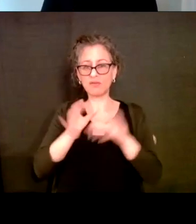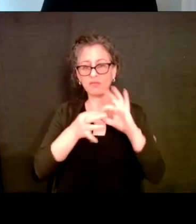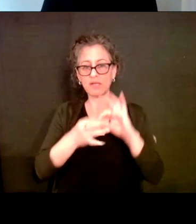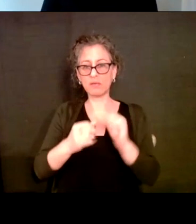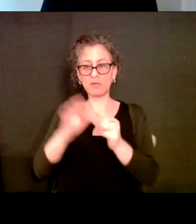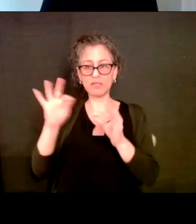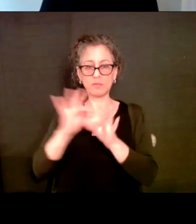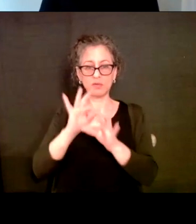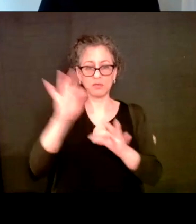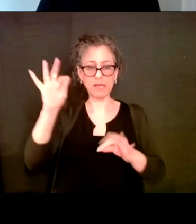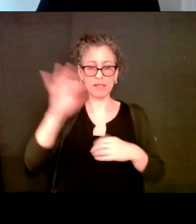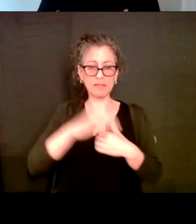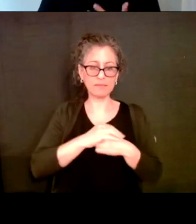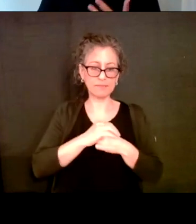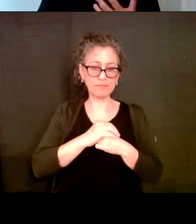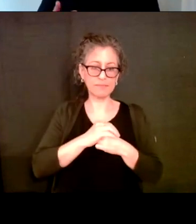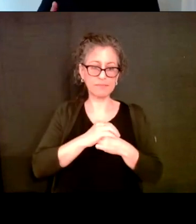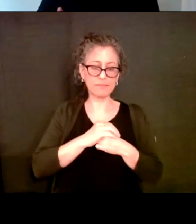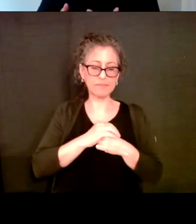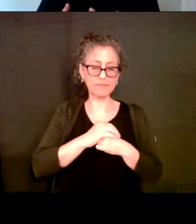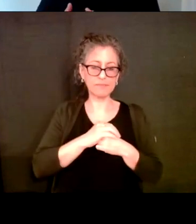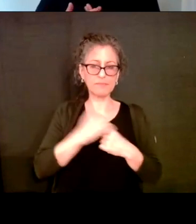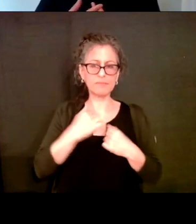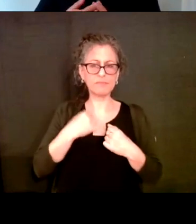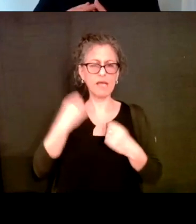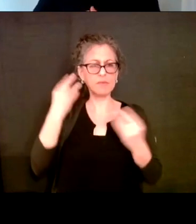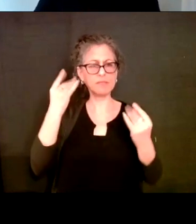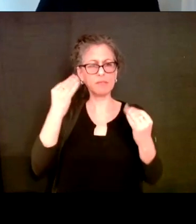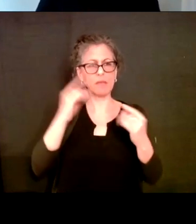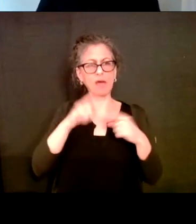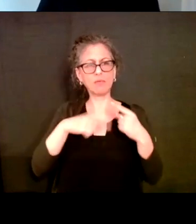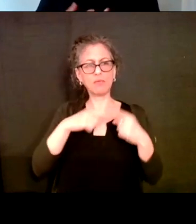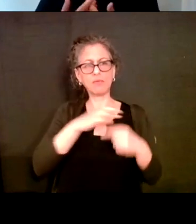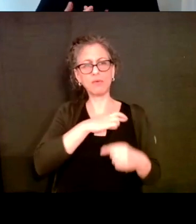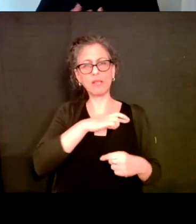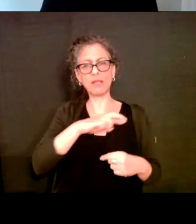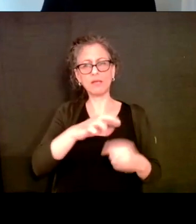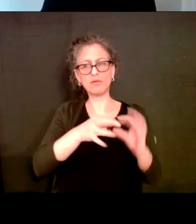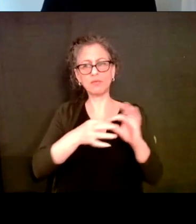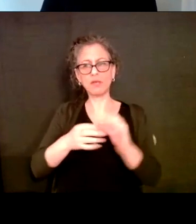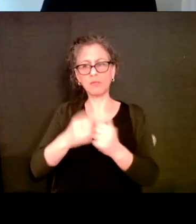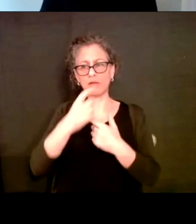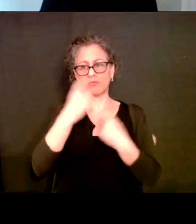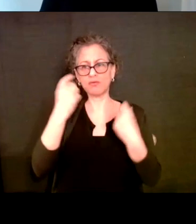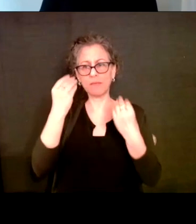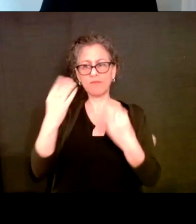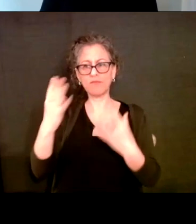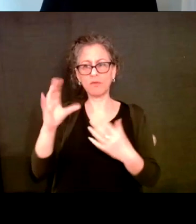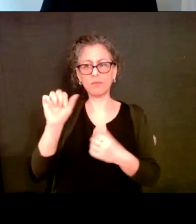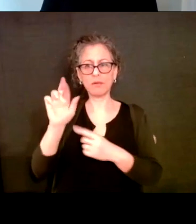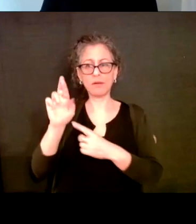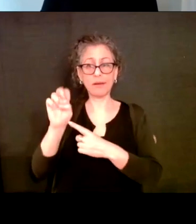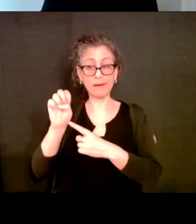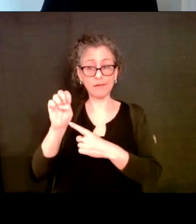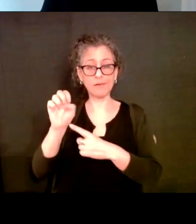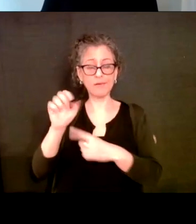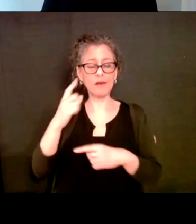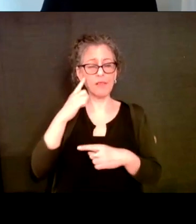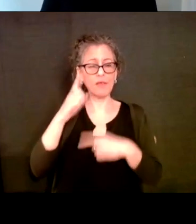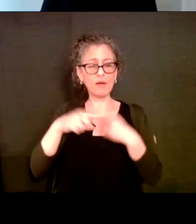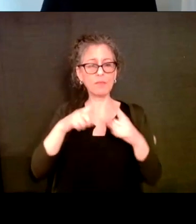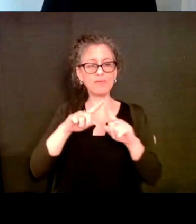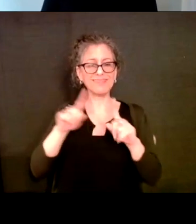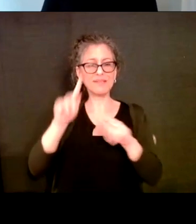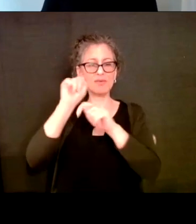spirituality. As I began to think more about religion and trauma-informed care, I thought about the rituals